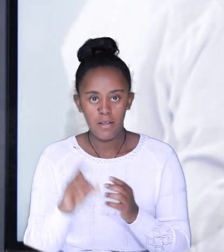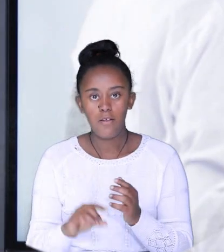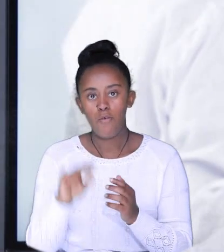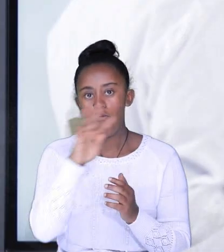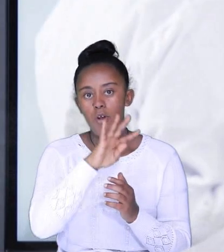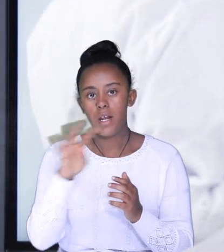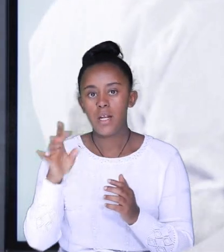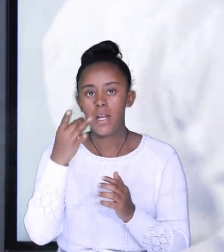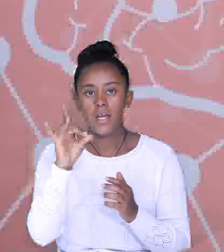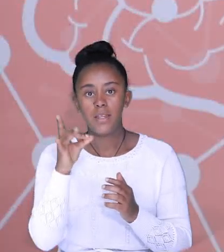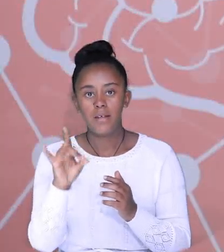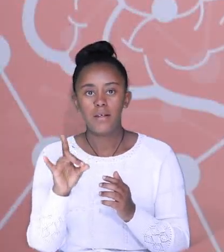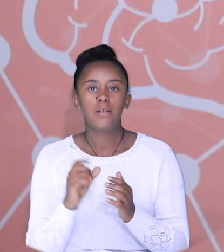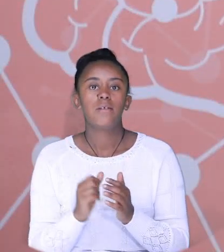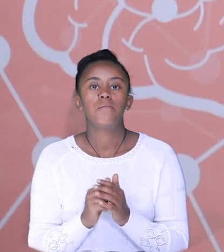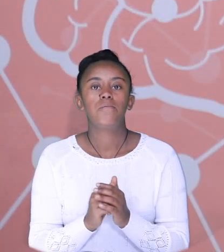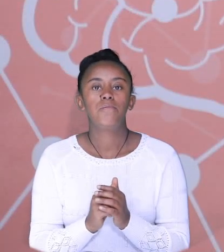480